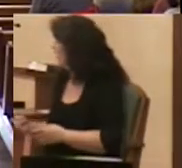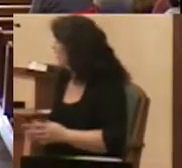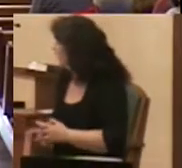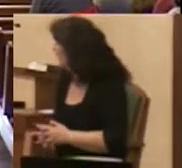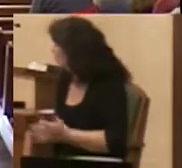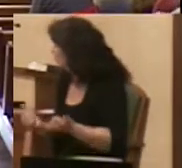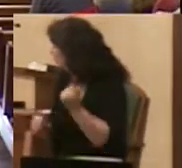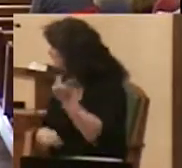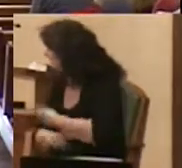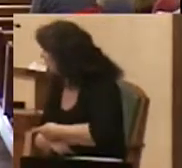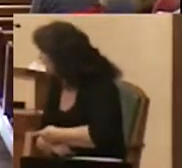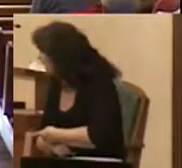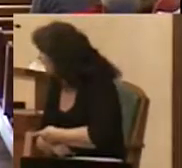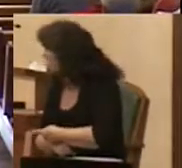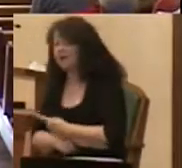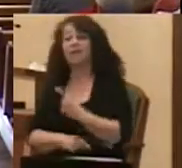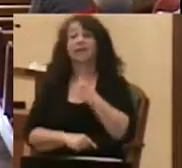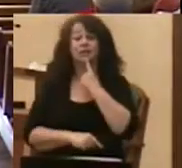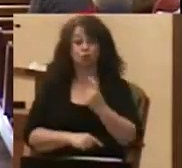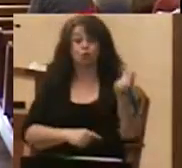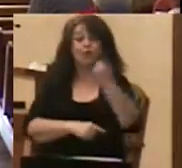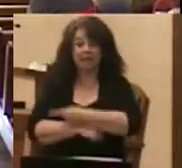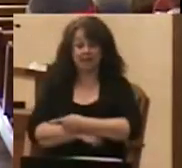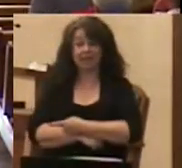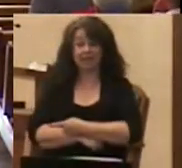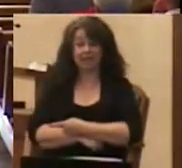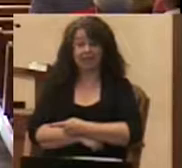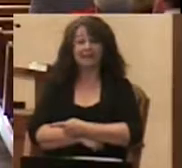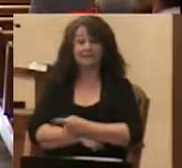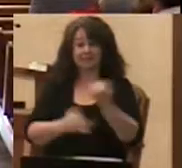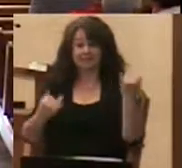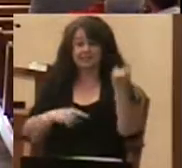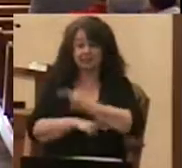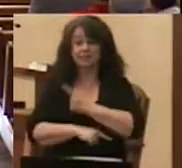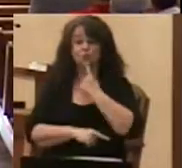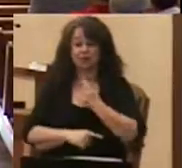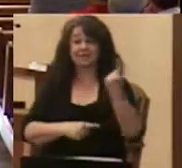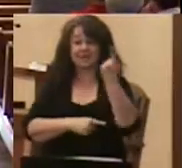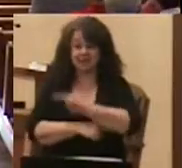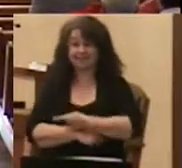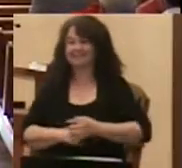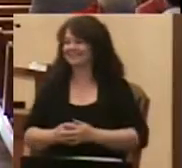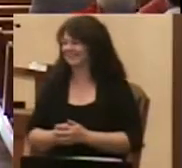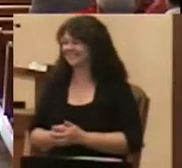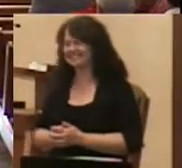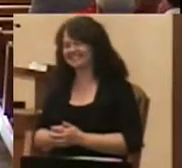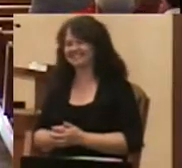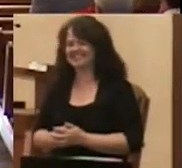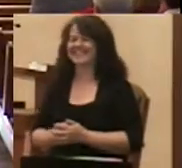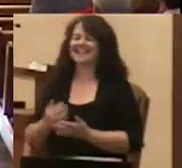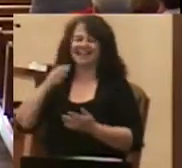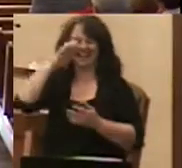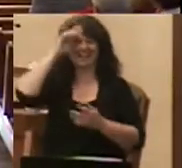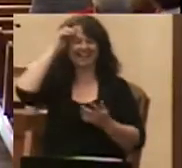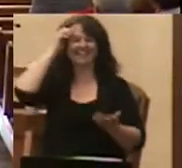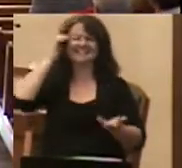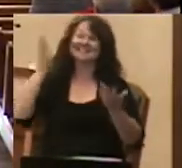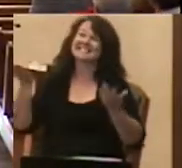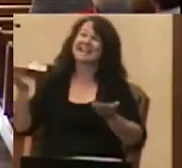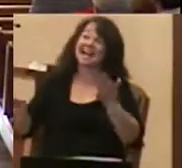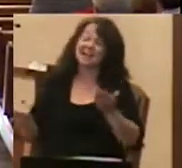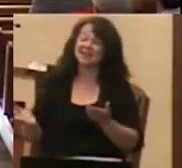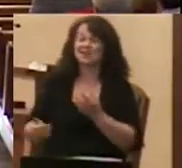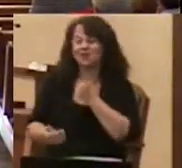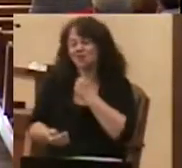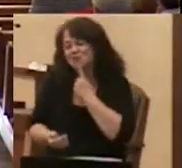What day is it? It's Red Day. Well, kind of. It's kind of Red Day. There's another word that we use for it that goes back a